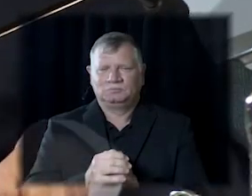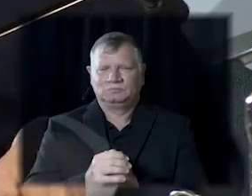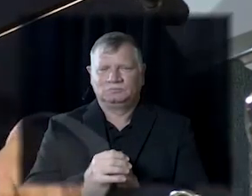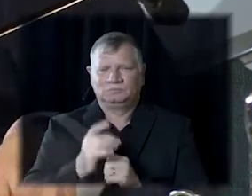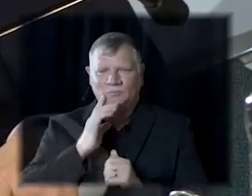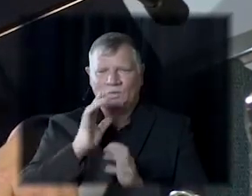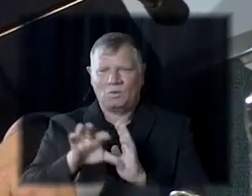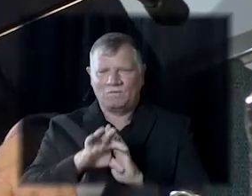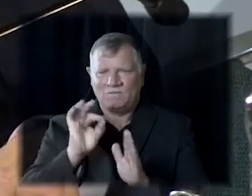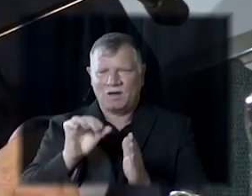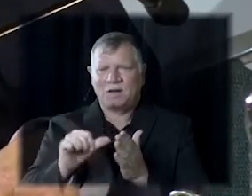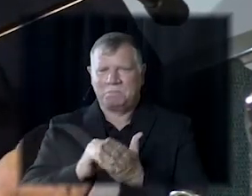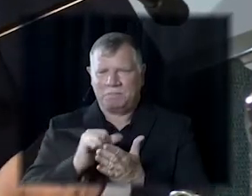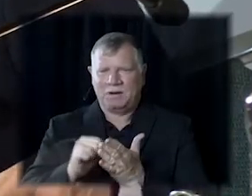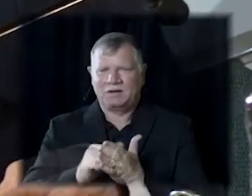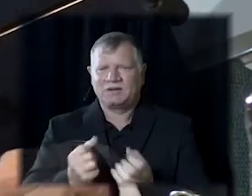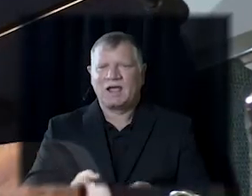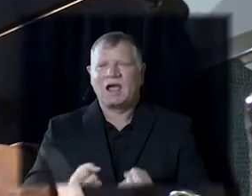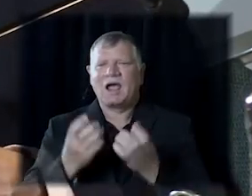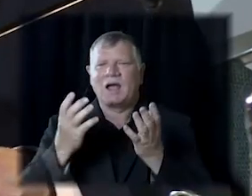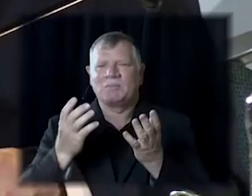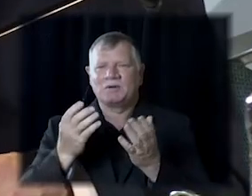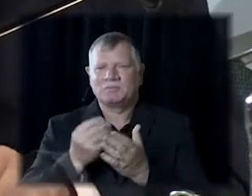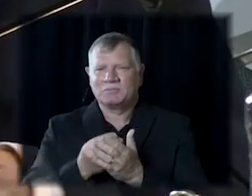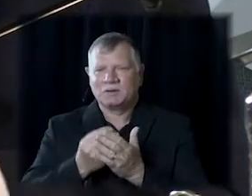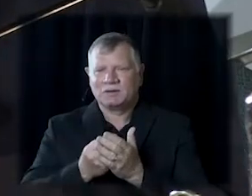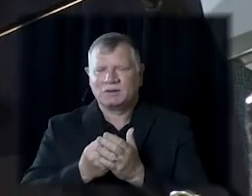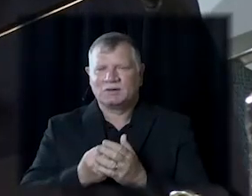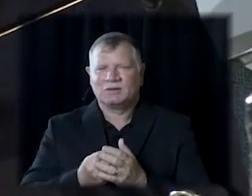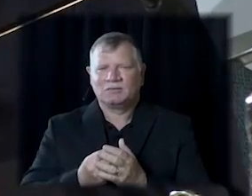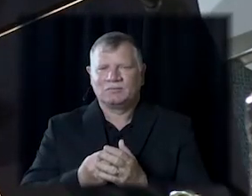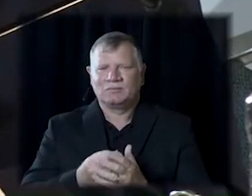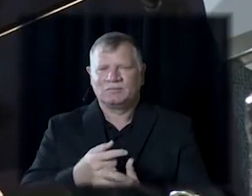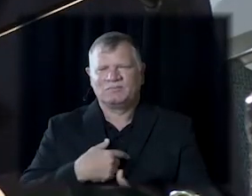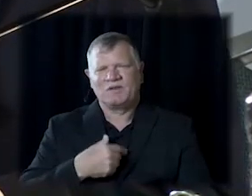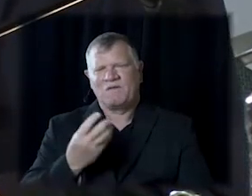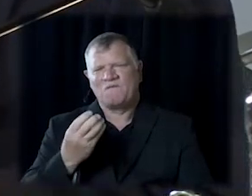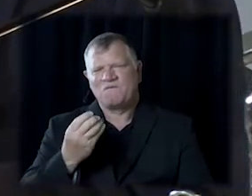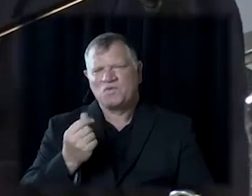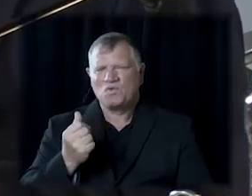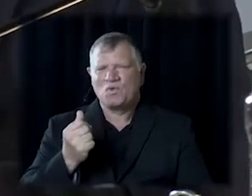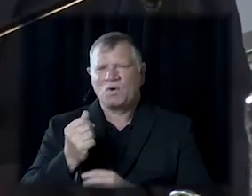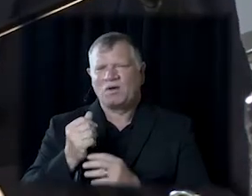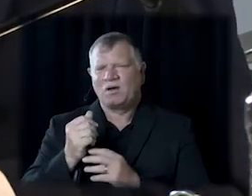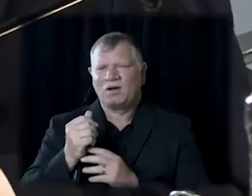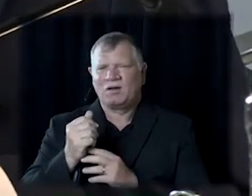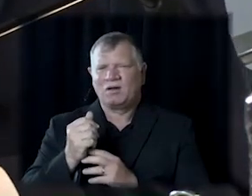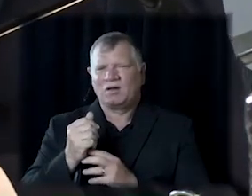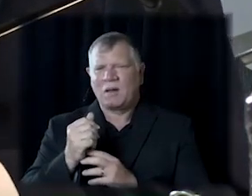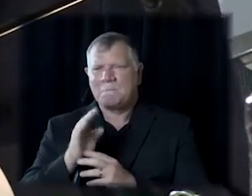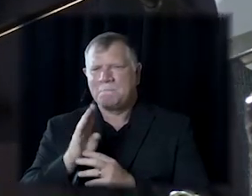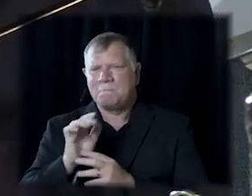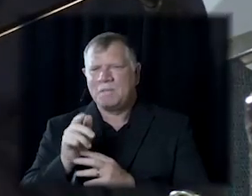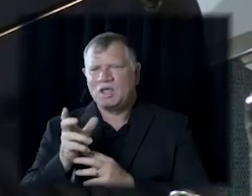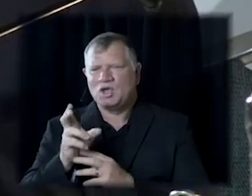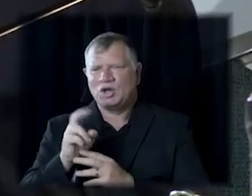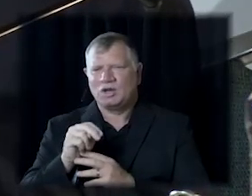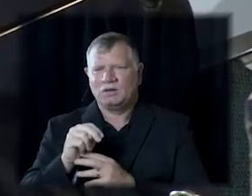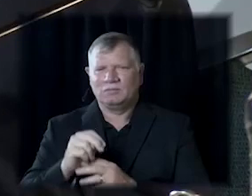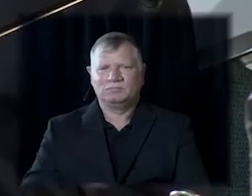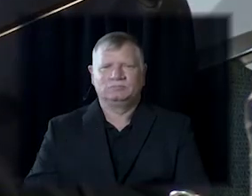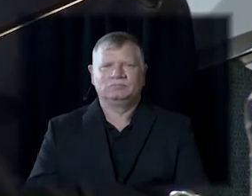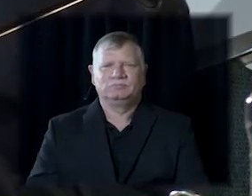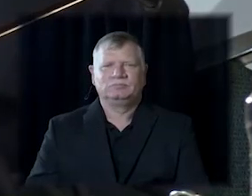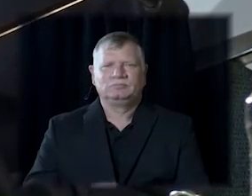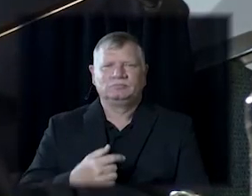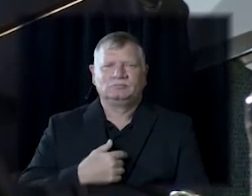I will find the page at one point with how much money is at stake in that, but it's a couple of billion dollars. And let me spend a little bit